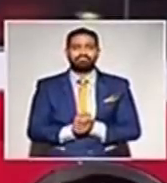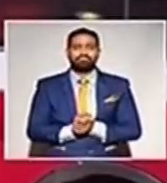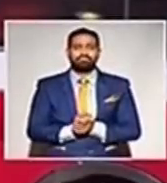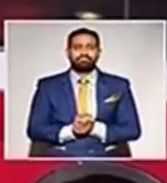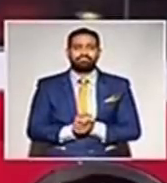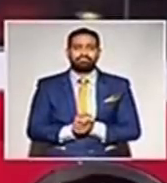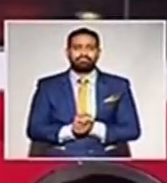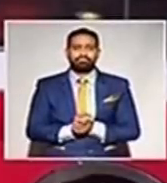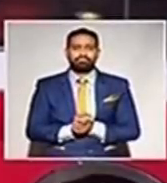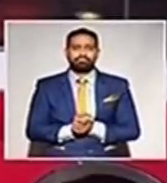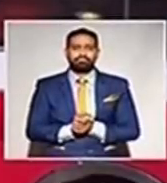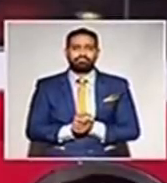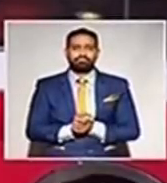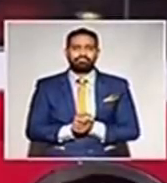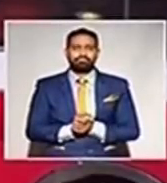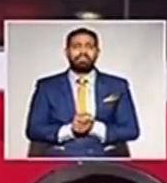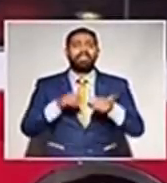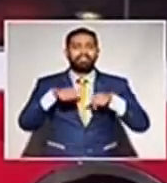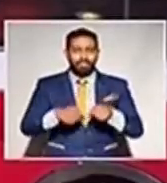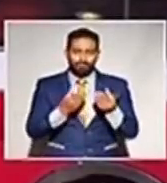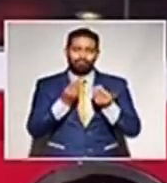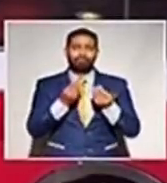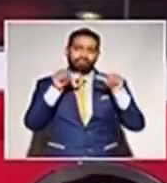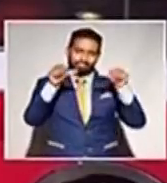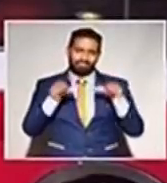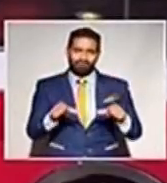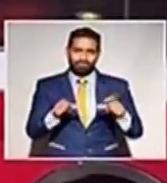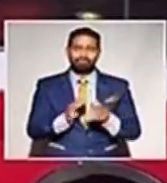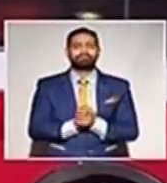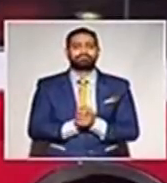Let's now toss over to a short commercial break. Stay tuned.